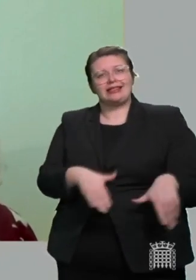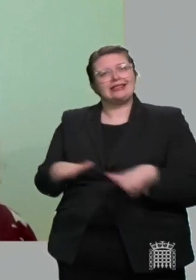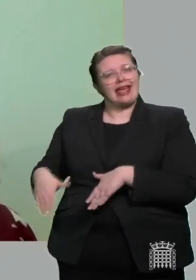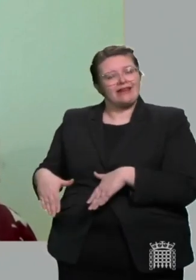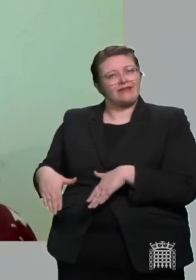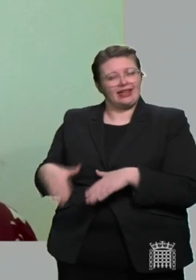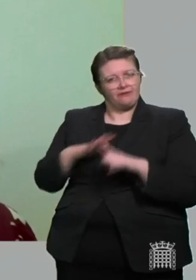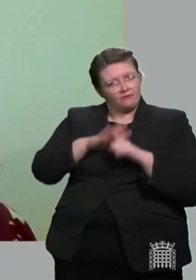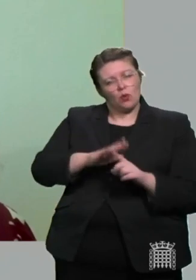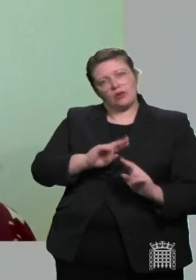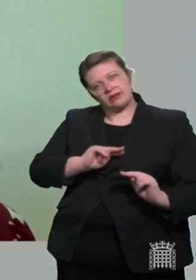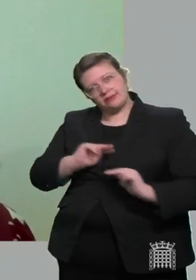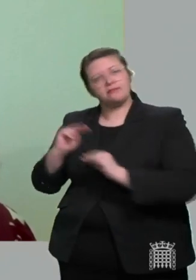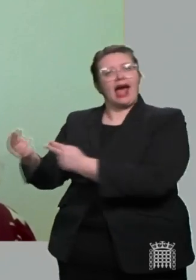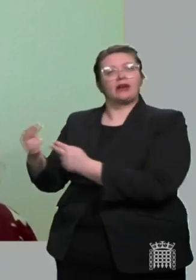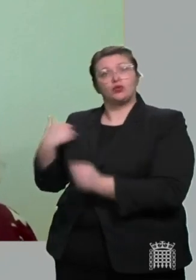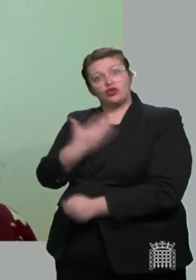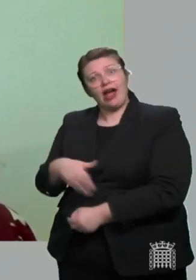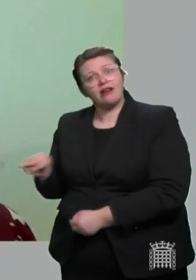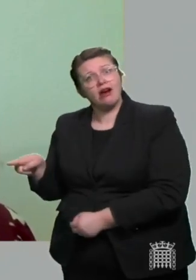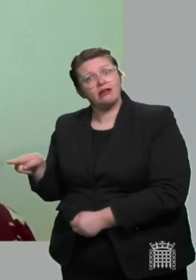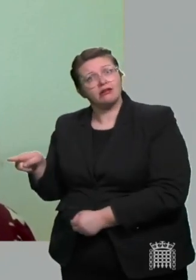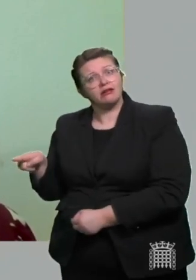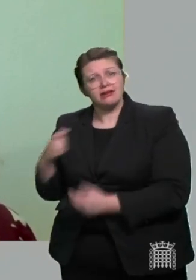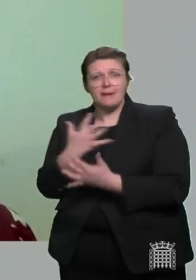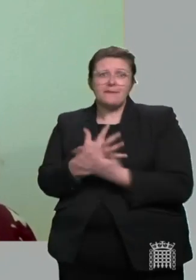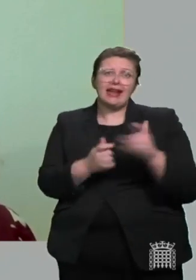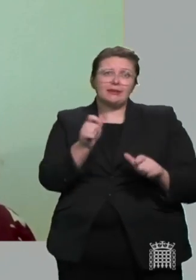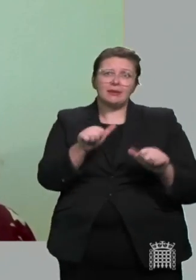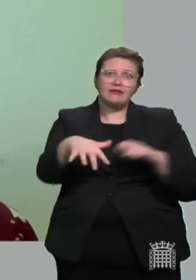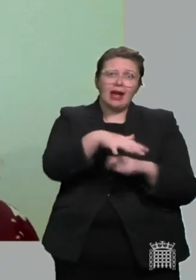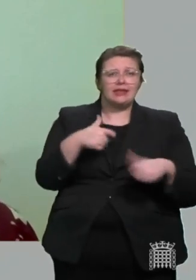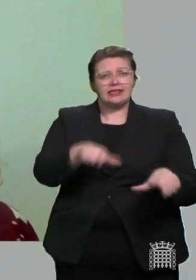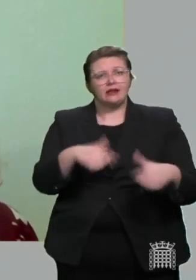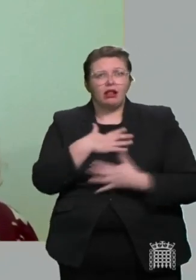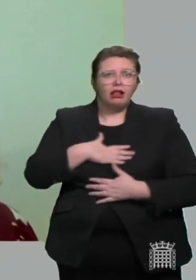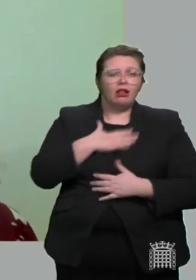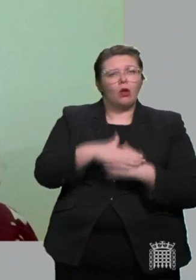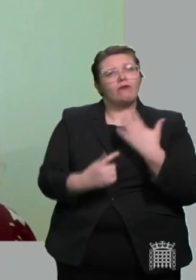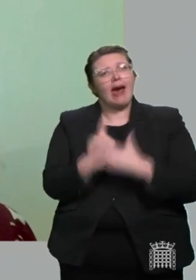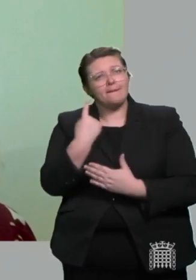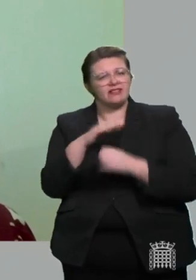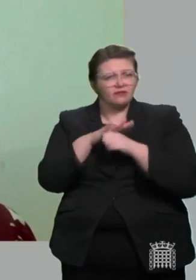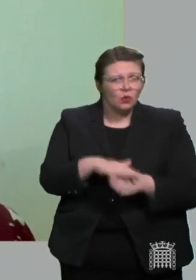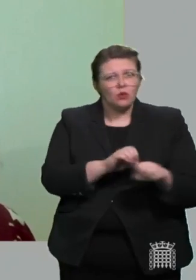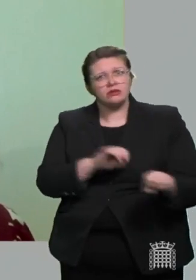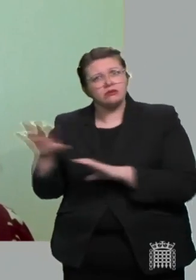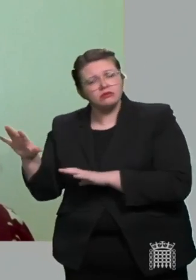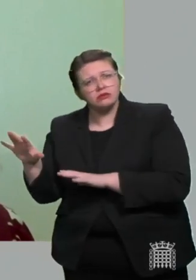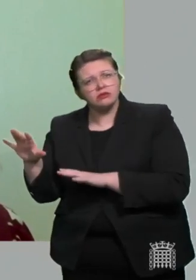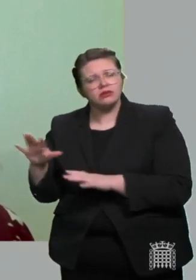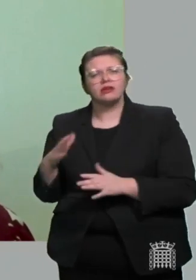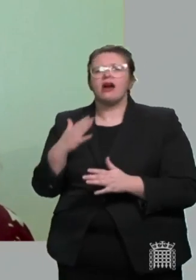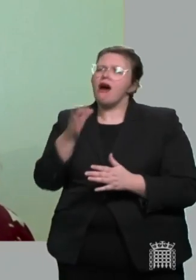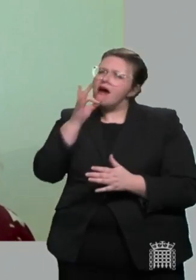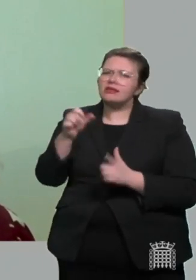emotional trauma. Many of those descendants still live in my Liverpool-Riverside constituency. Will the Prime Minister take steps to acknowledge these